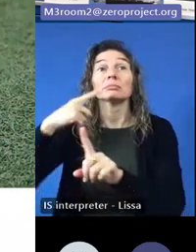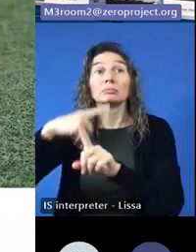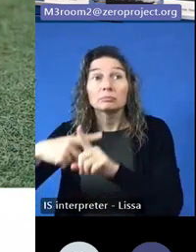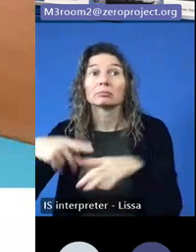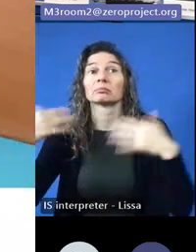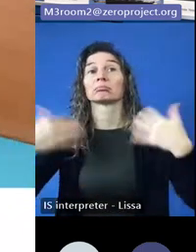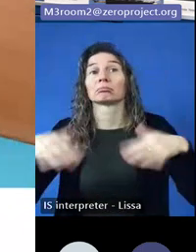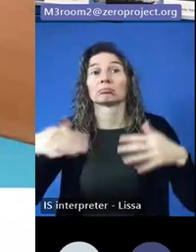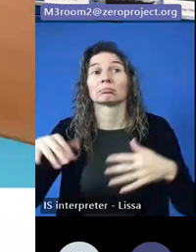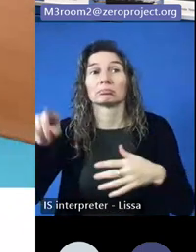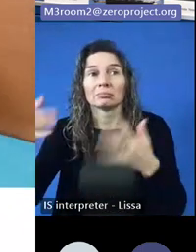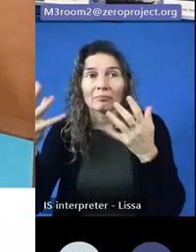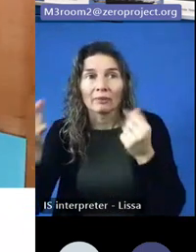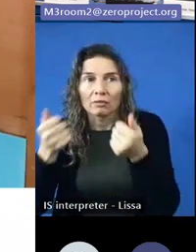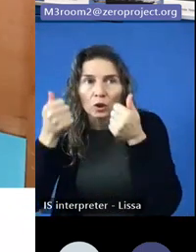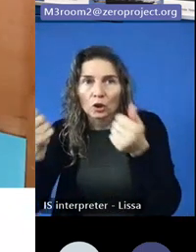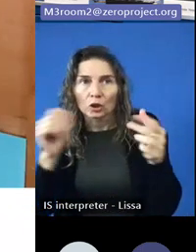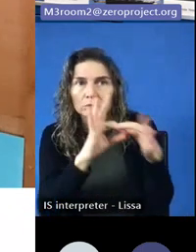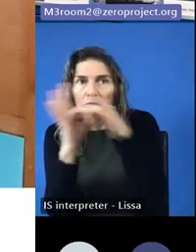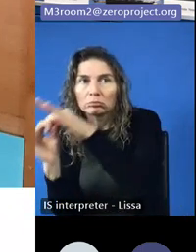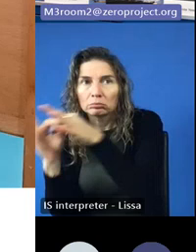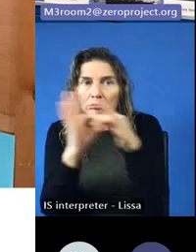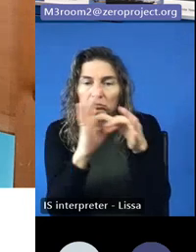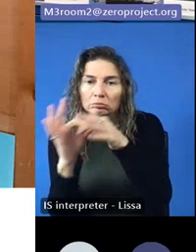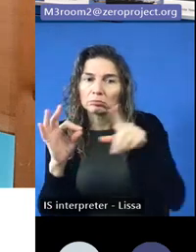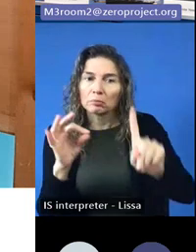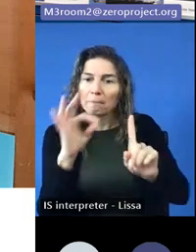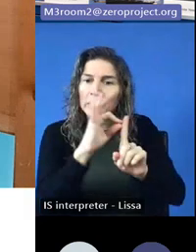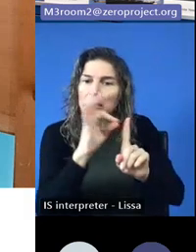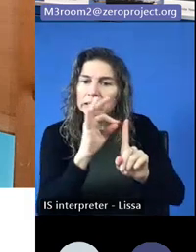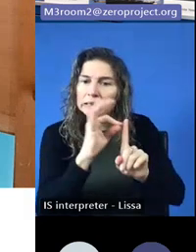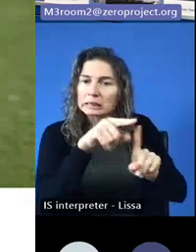to say that Alina is in safe hands.